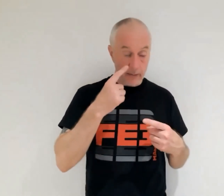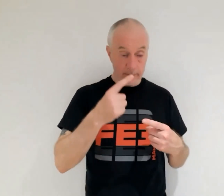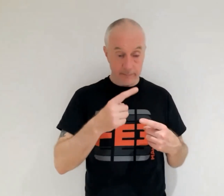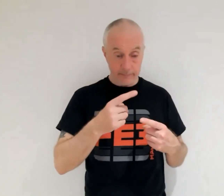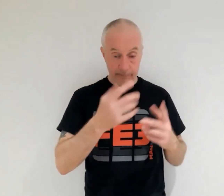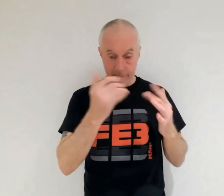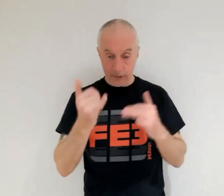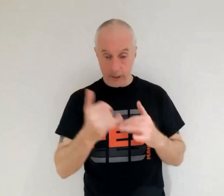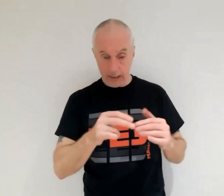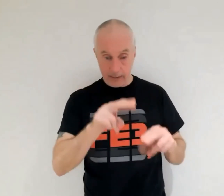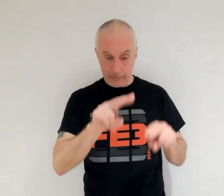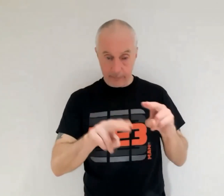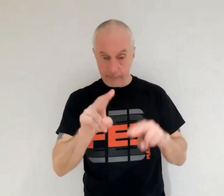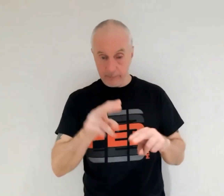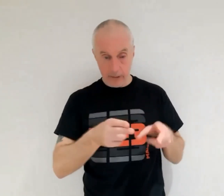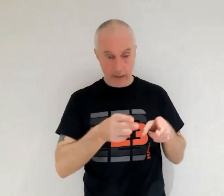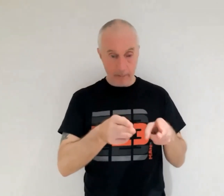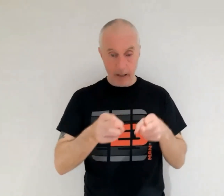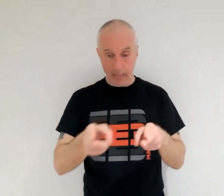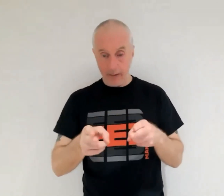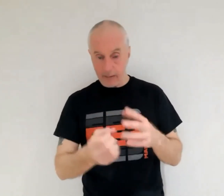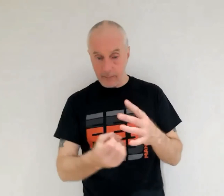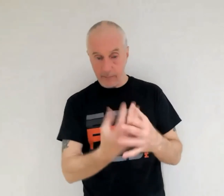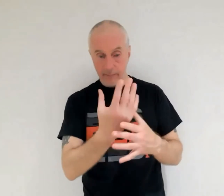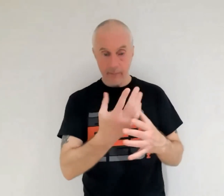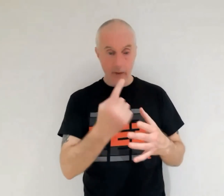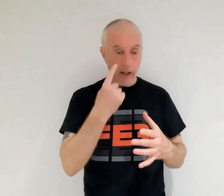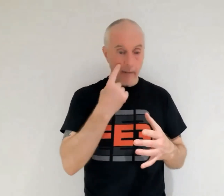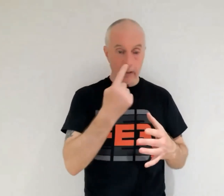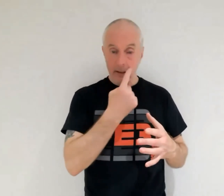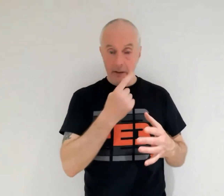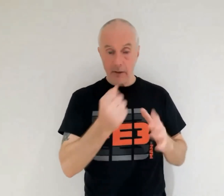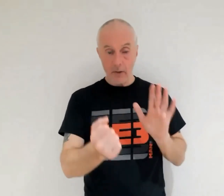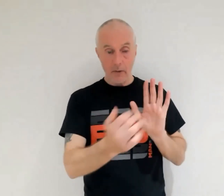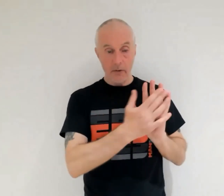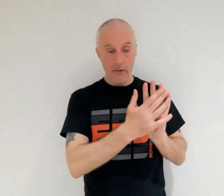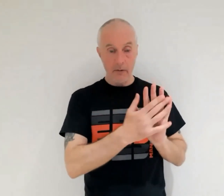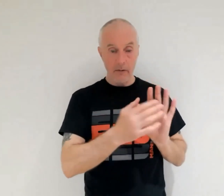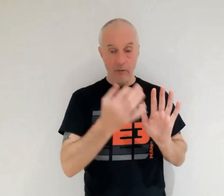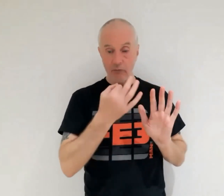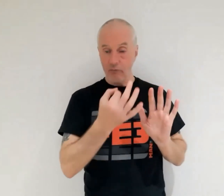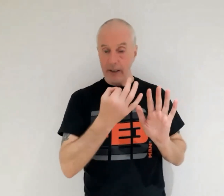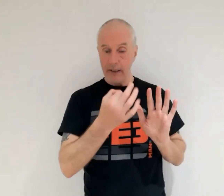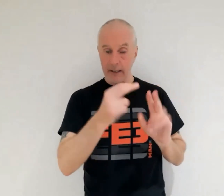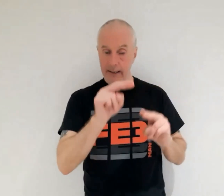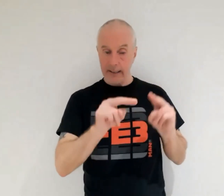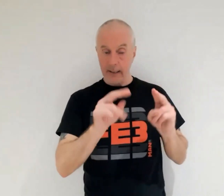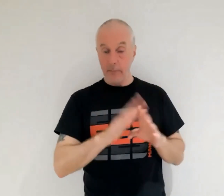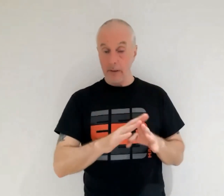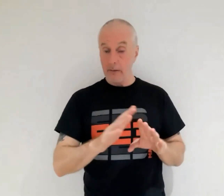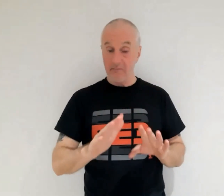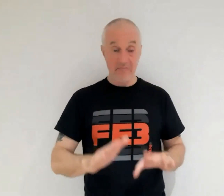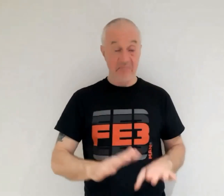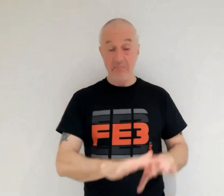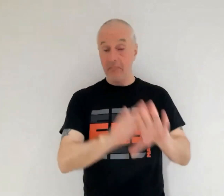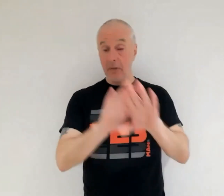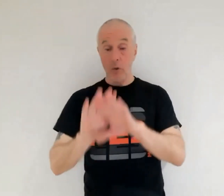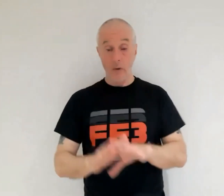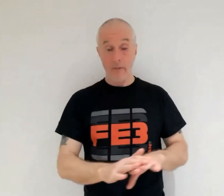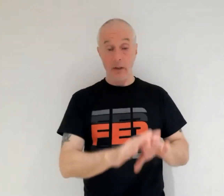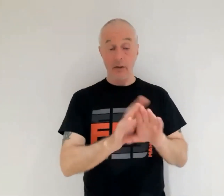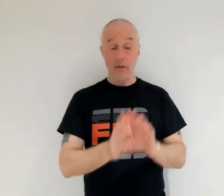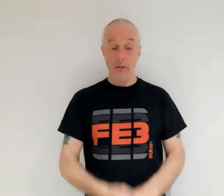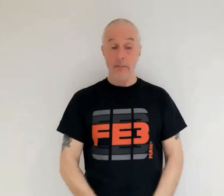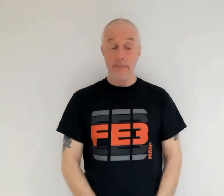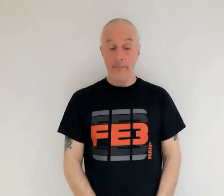experimental methodologies that have developed the evidence to go into that risk assessment are kind of universal, or they are dependent on the